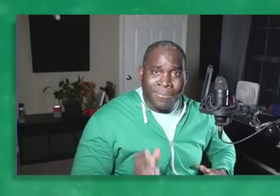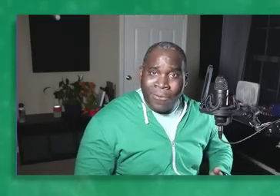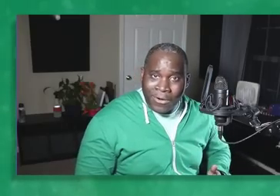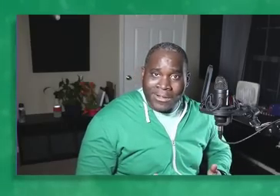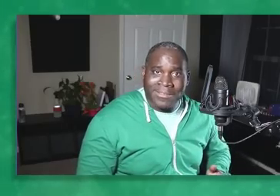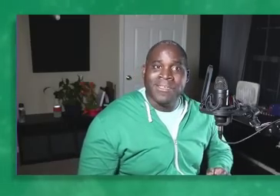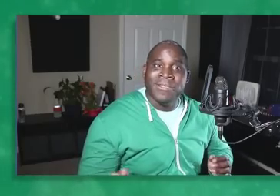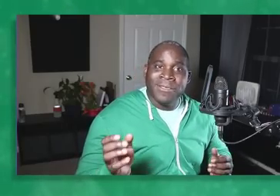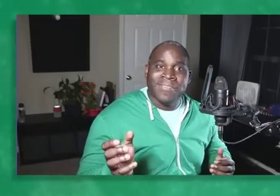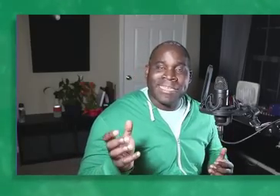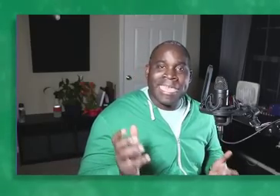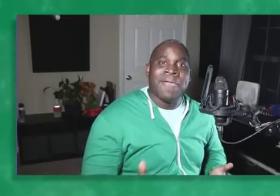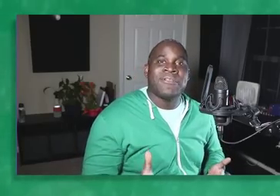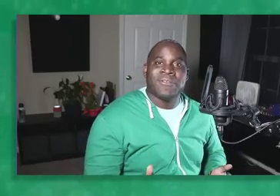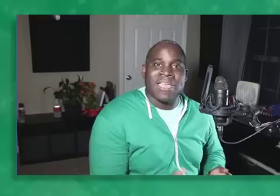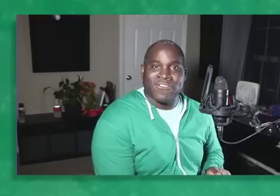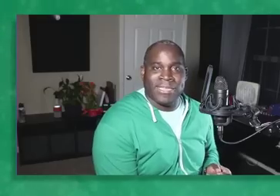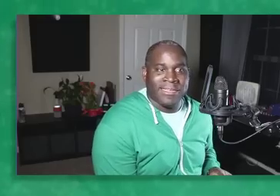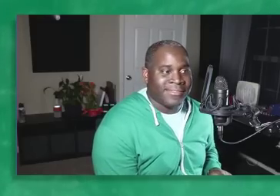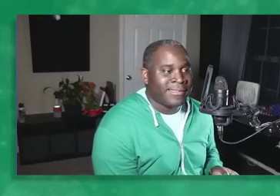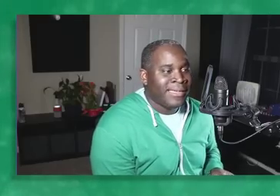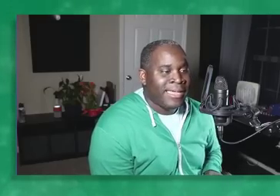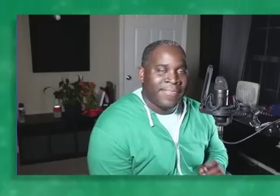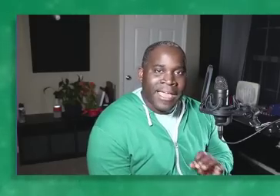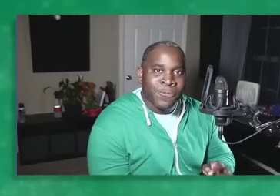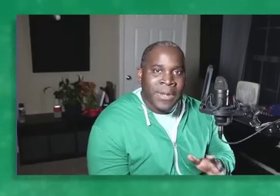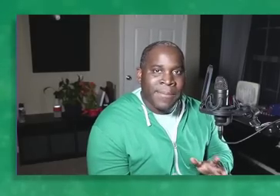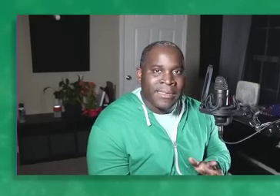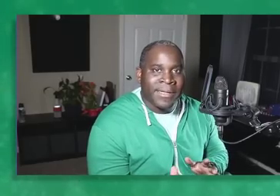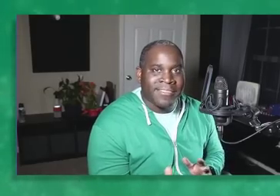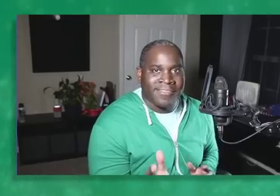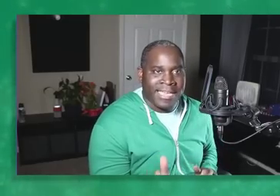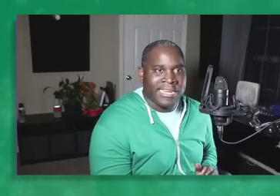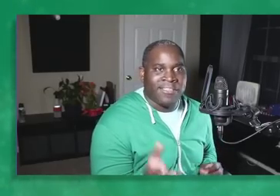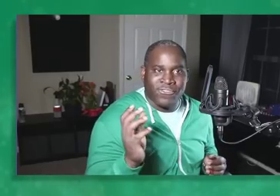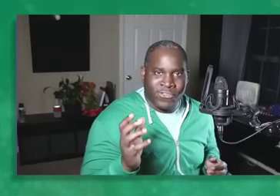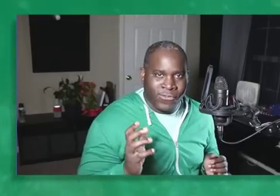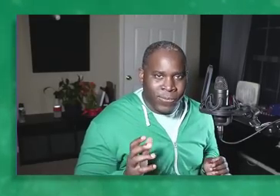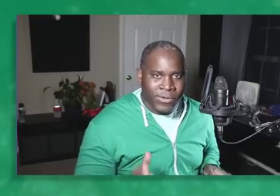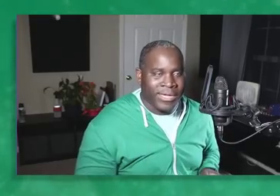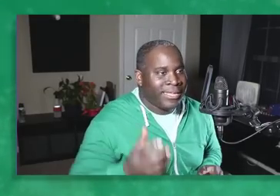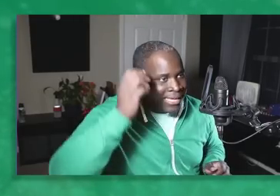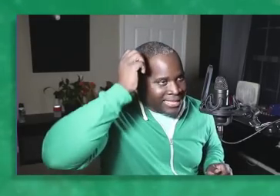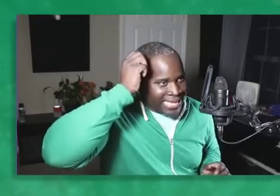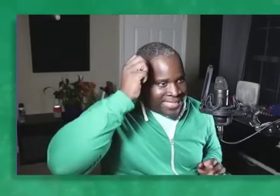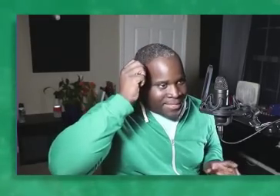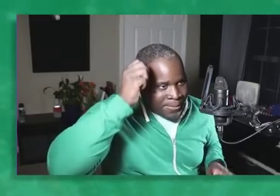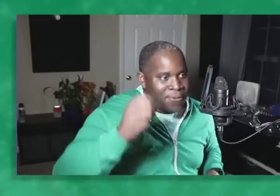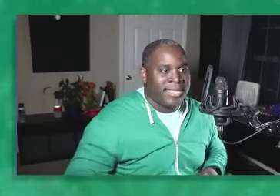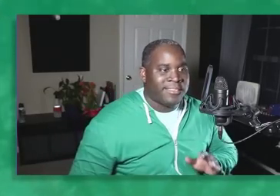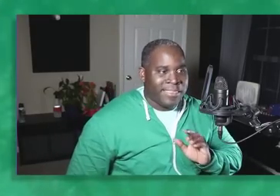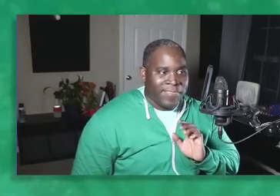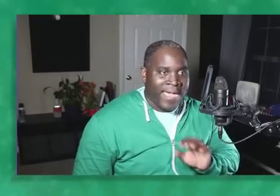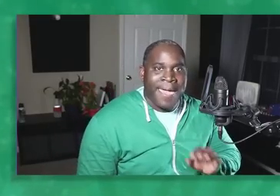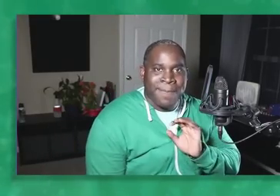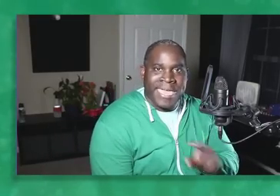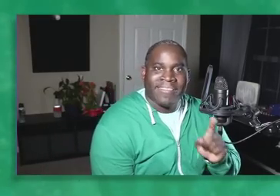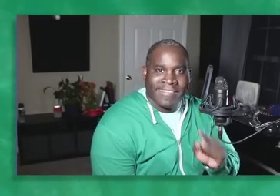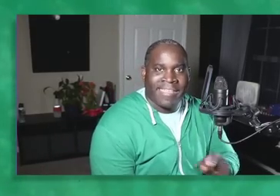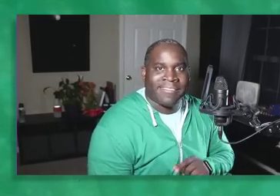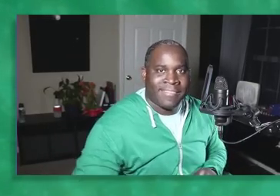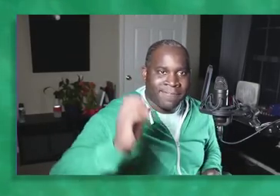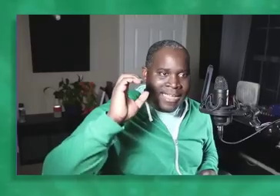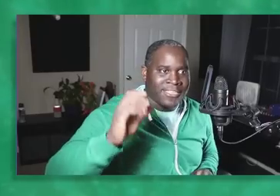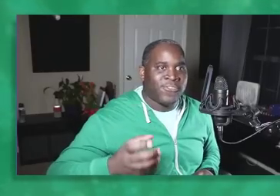to support the character that she is. And that's what I mean about this signing. It's just so good. Like in the moment, that